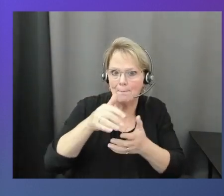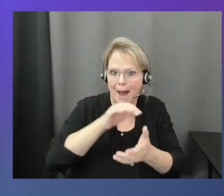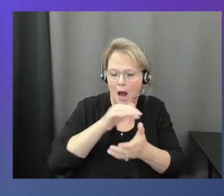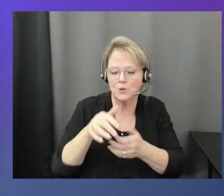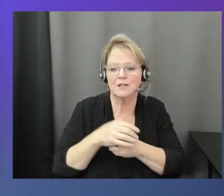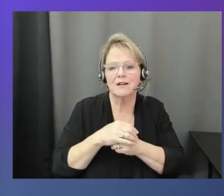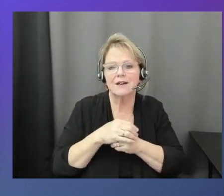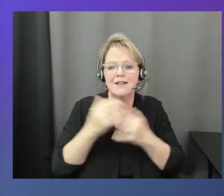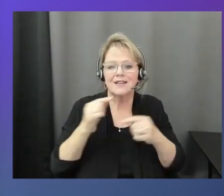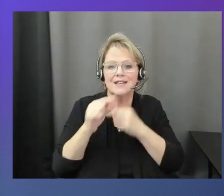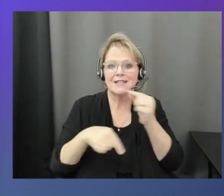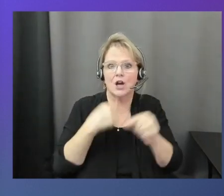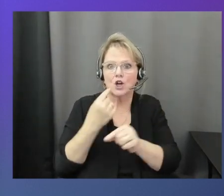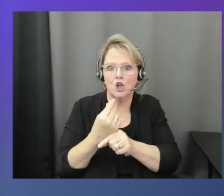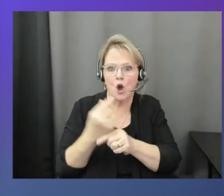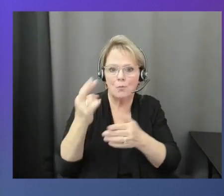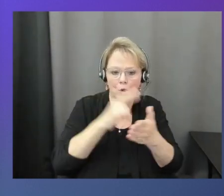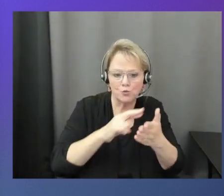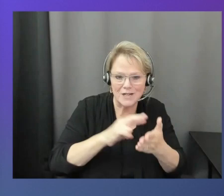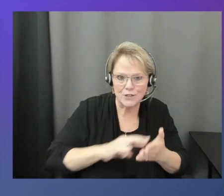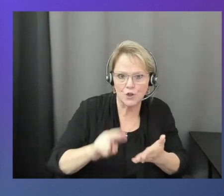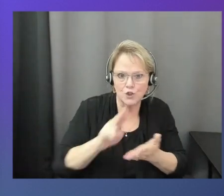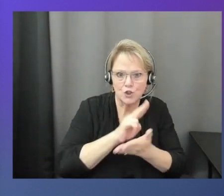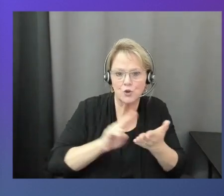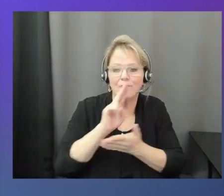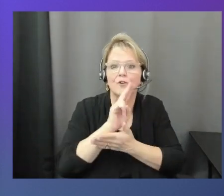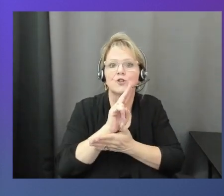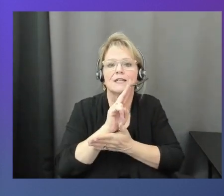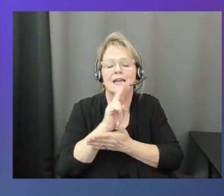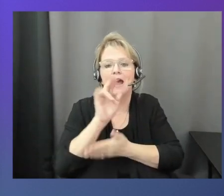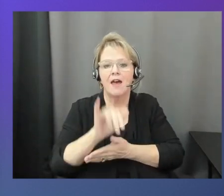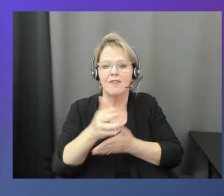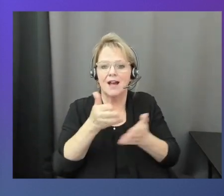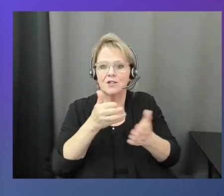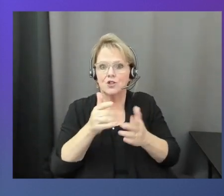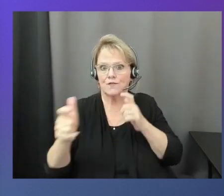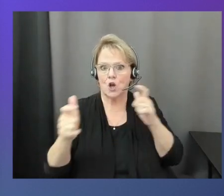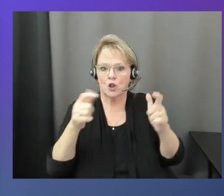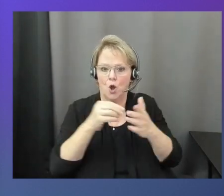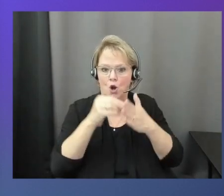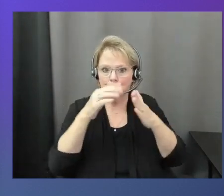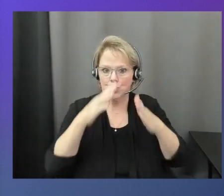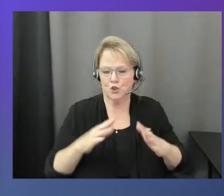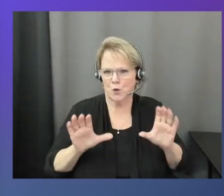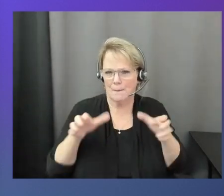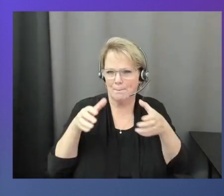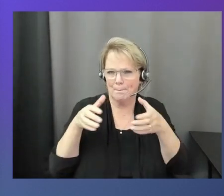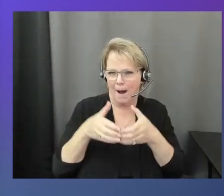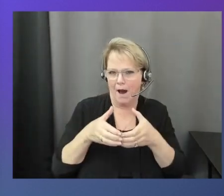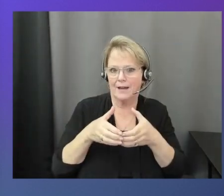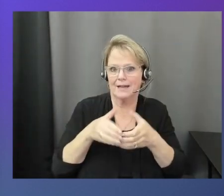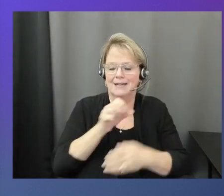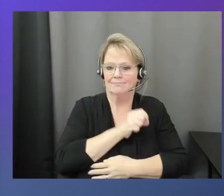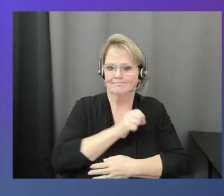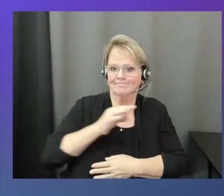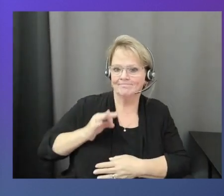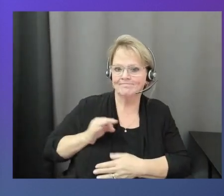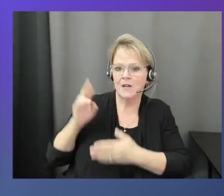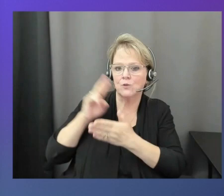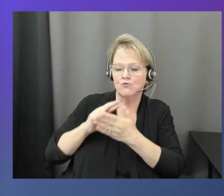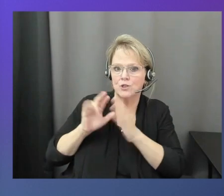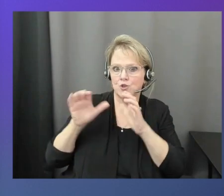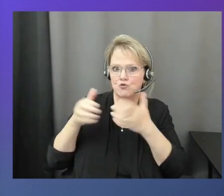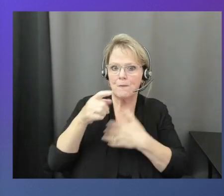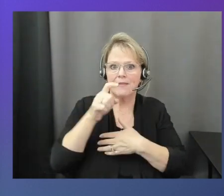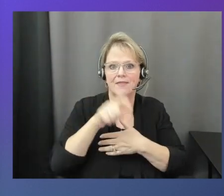global research university, serves a large student body, faculty, and research groups. They need easy access to large volume of